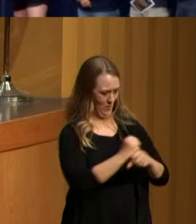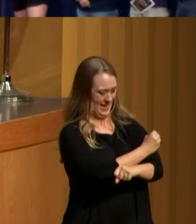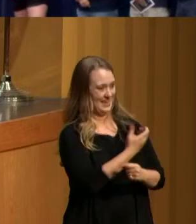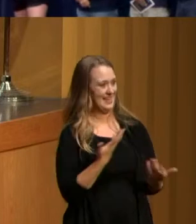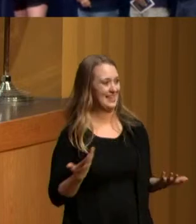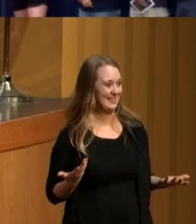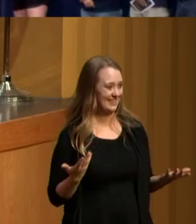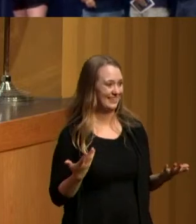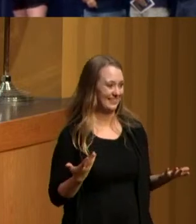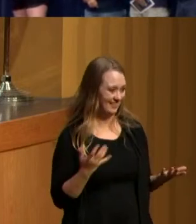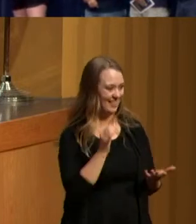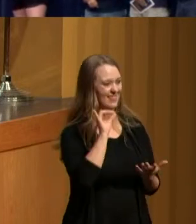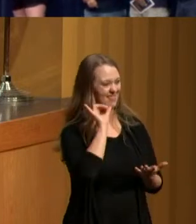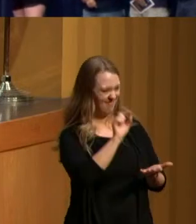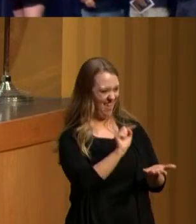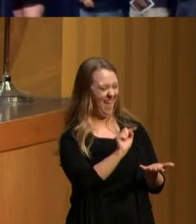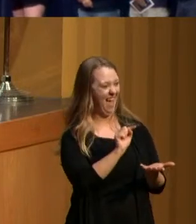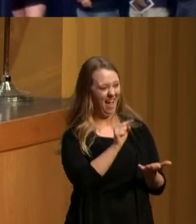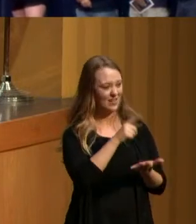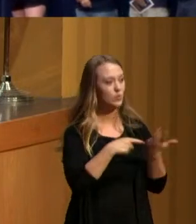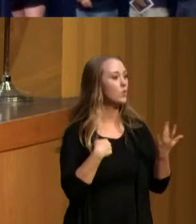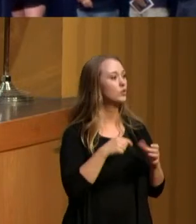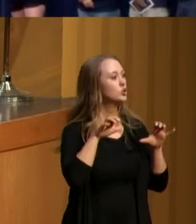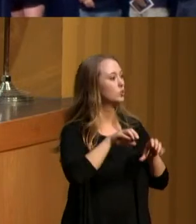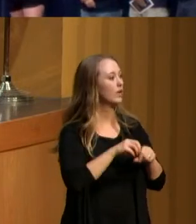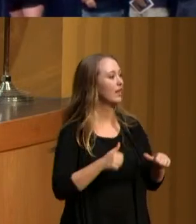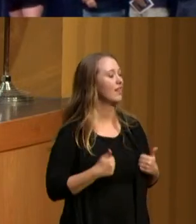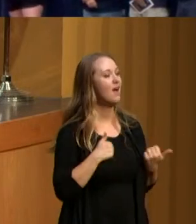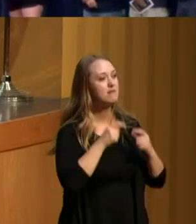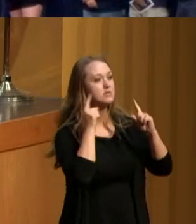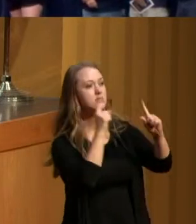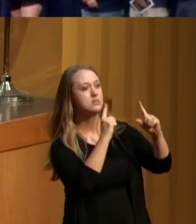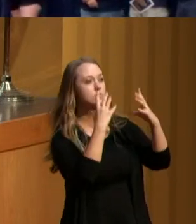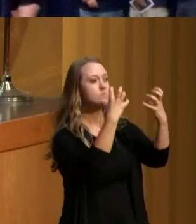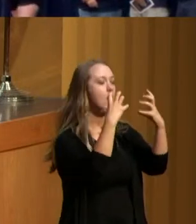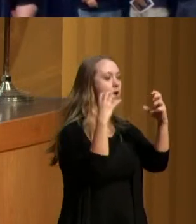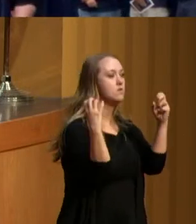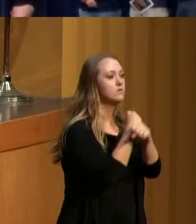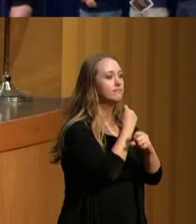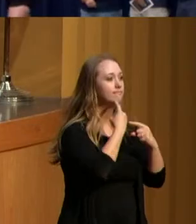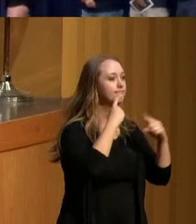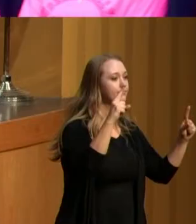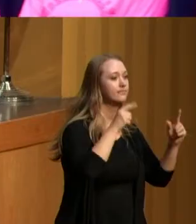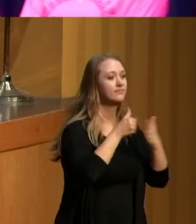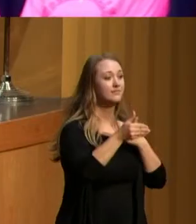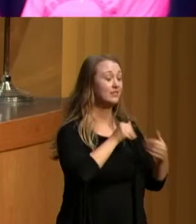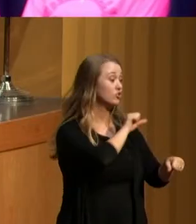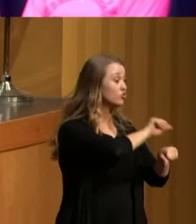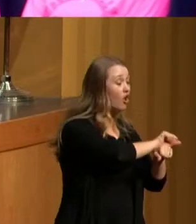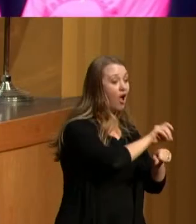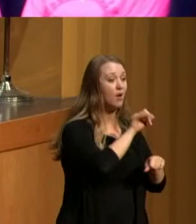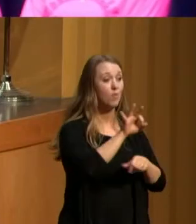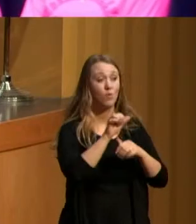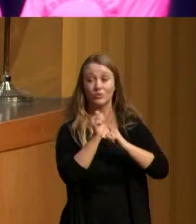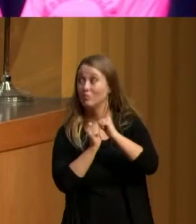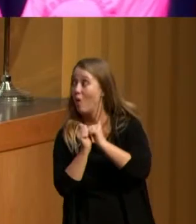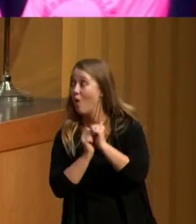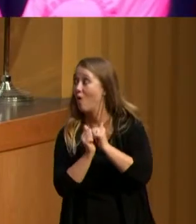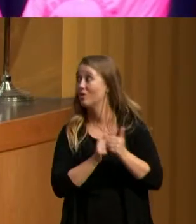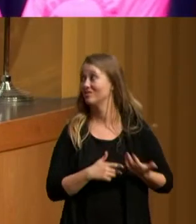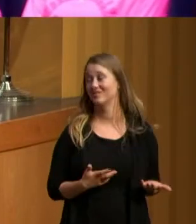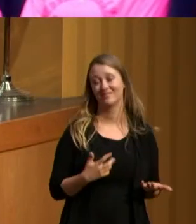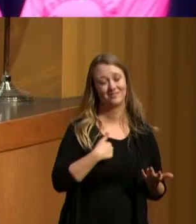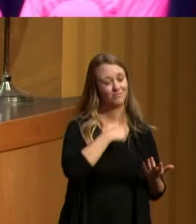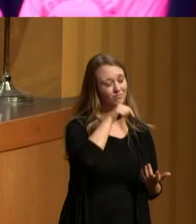all are doing in life to begin with, whether it's your job or whether it's on the field playing sports. But I'm real proud of